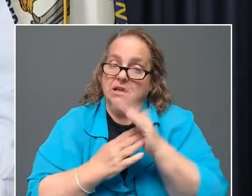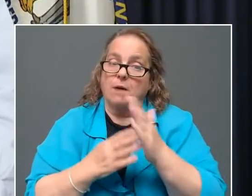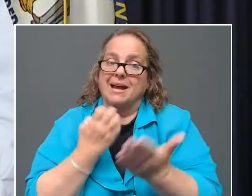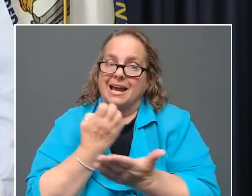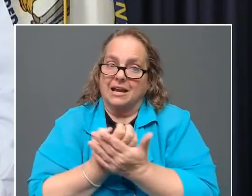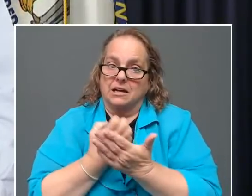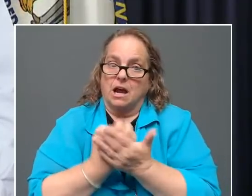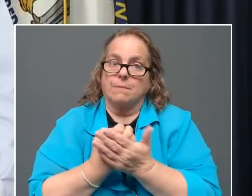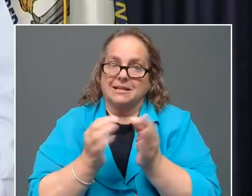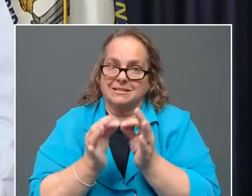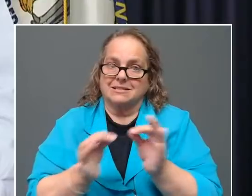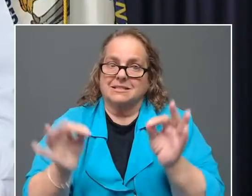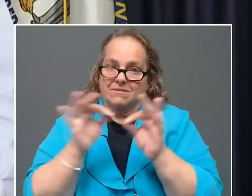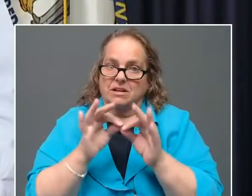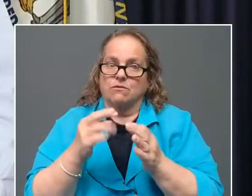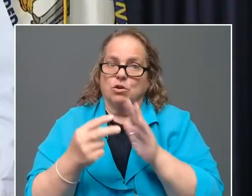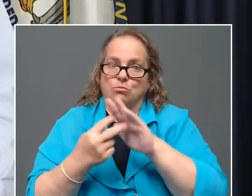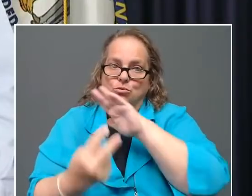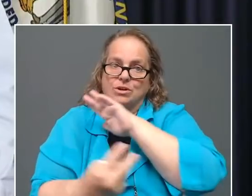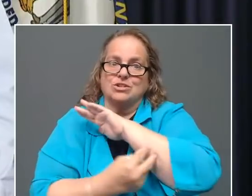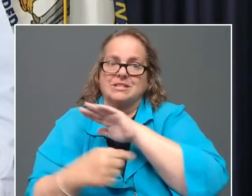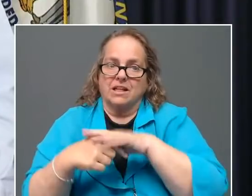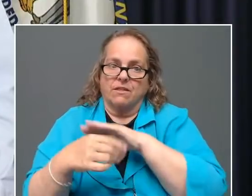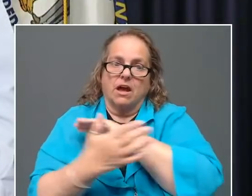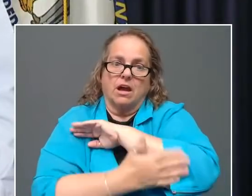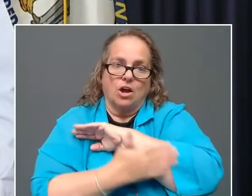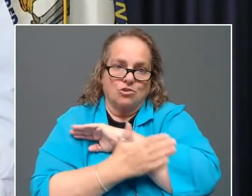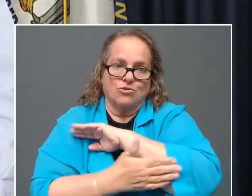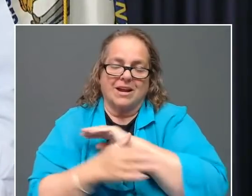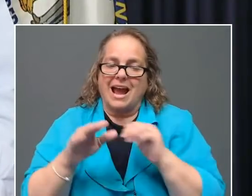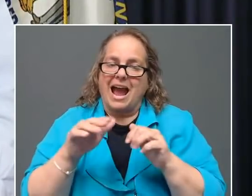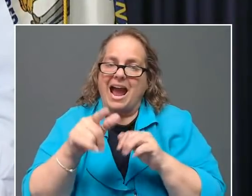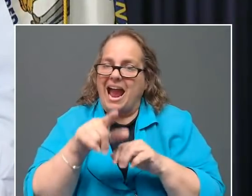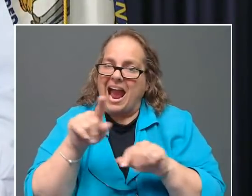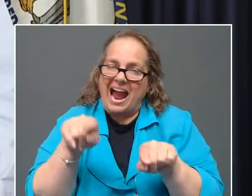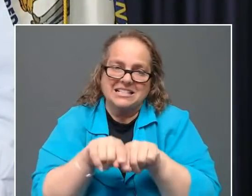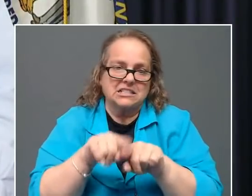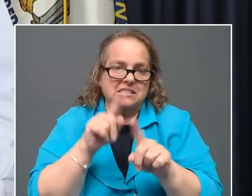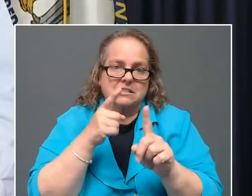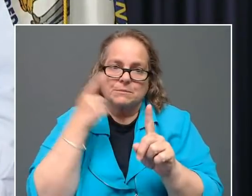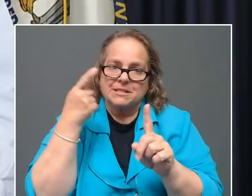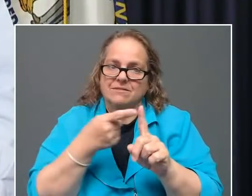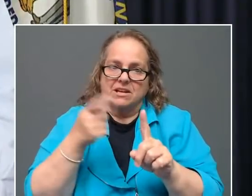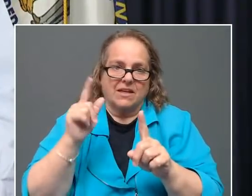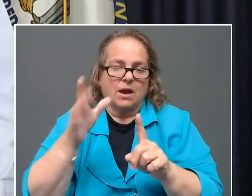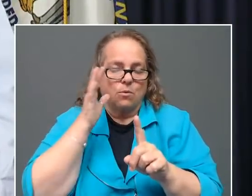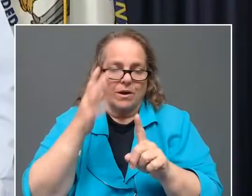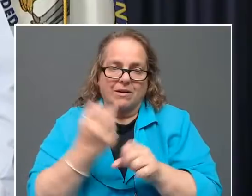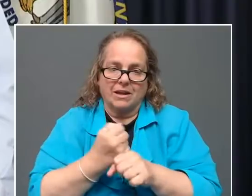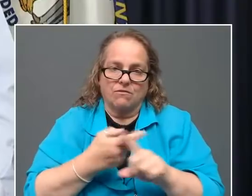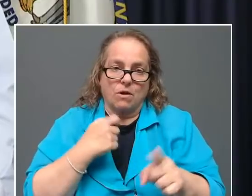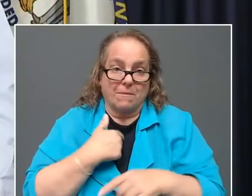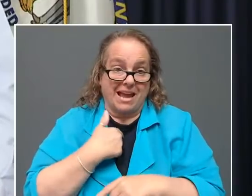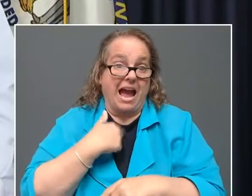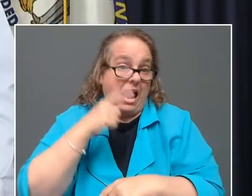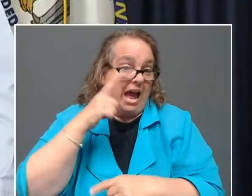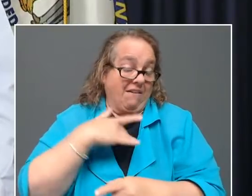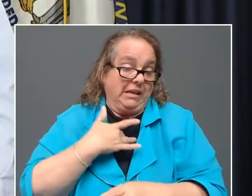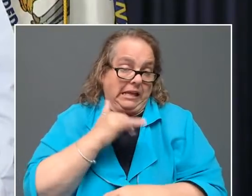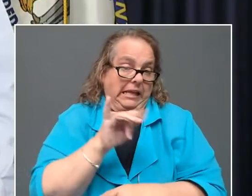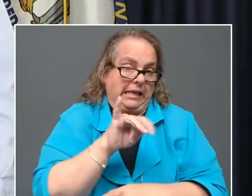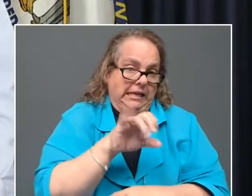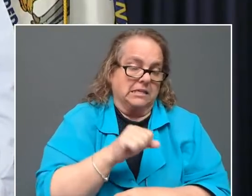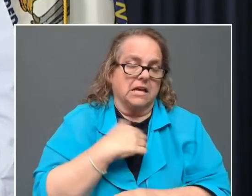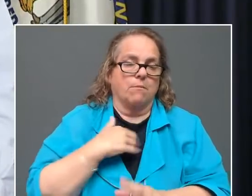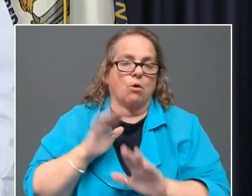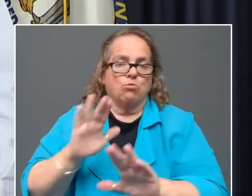bridges in the country. That's about as specific as they would get with me. I certainly believe it is. I'm pushing to get it included. It would be